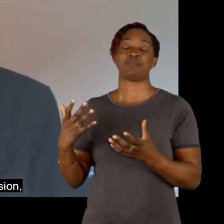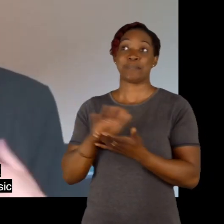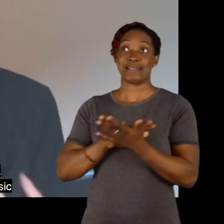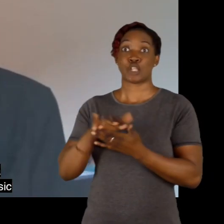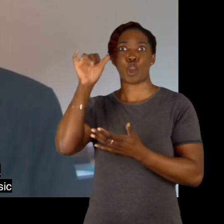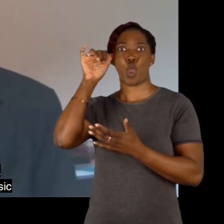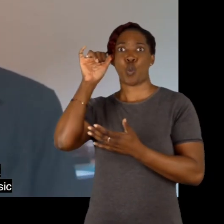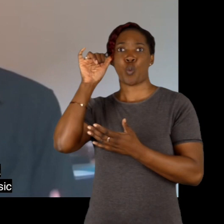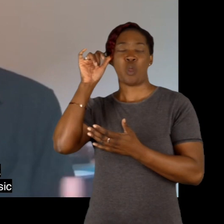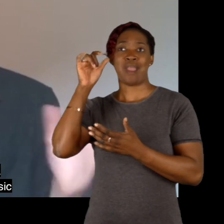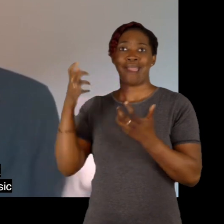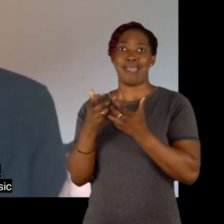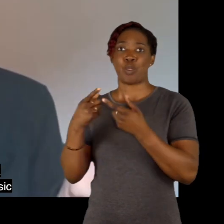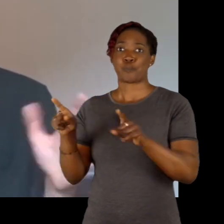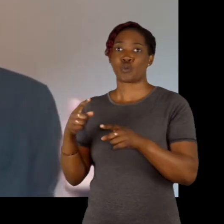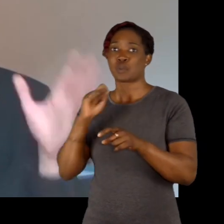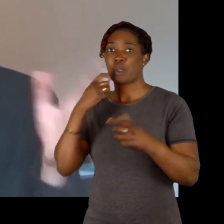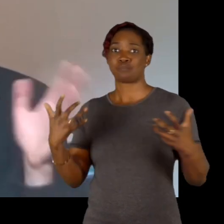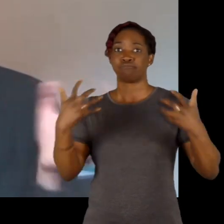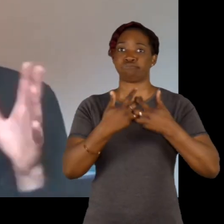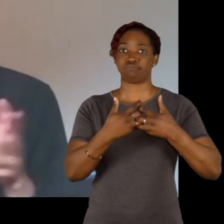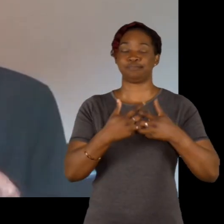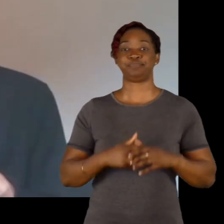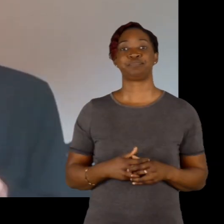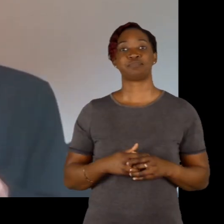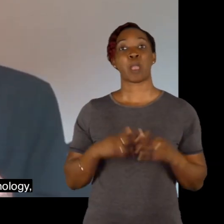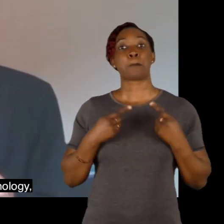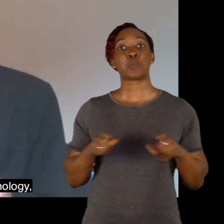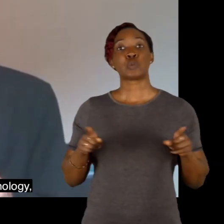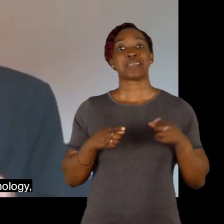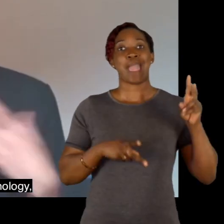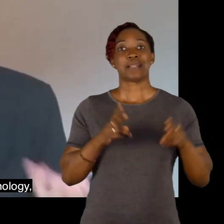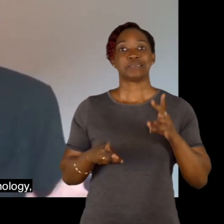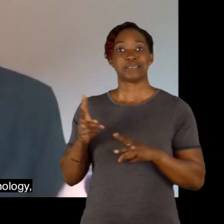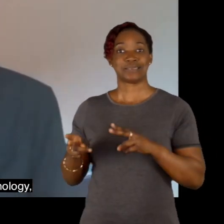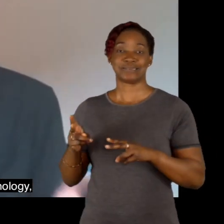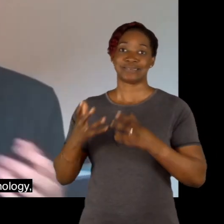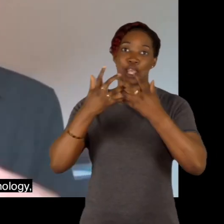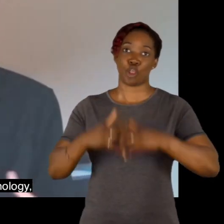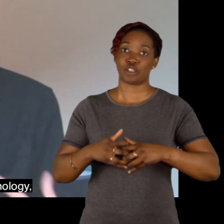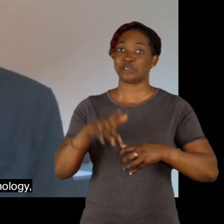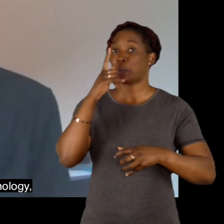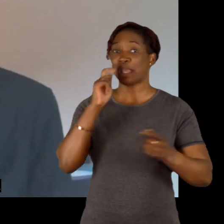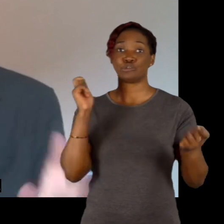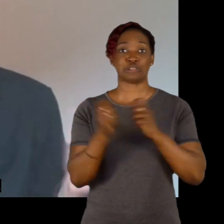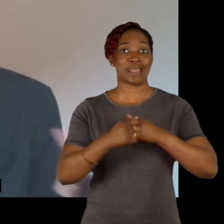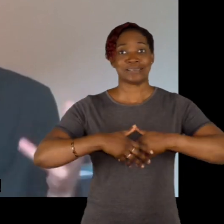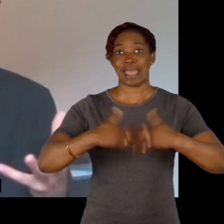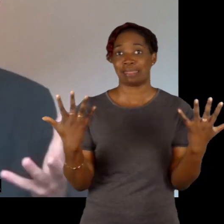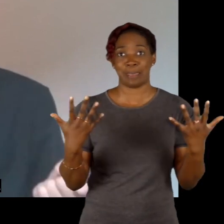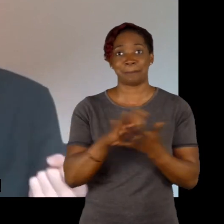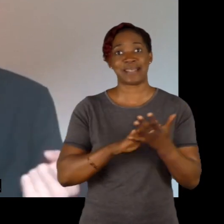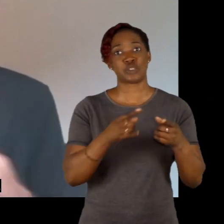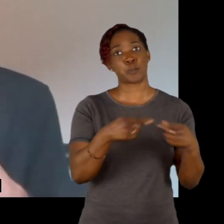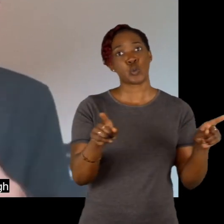session, which meant I could have a pretty set idea of how the music was going to fit the film. And thanks to music editing technology, nothing is ever